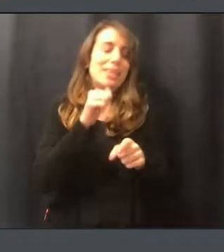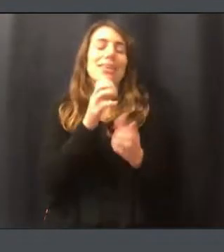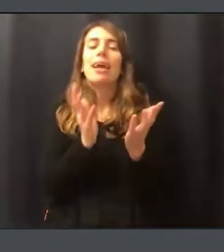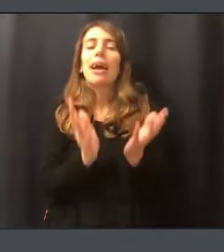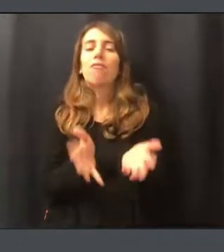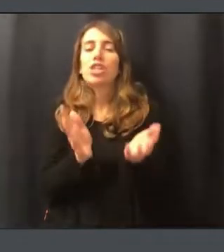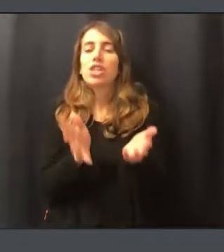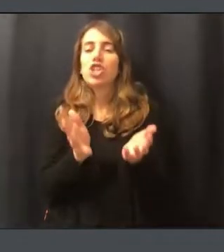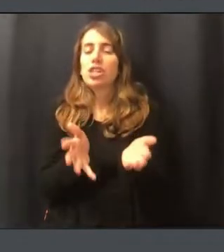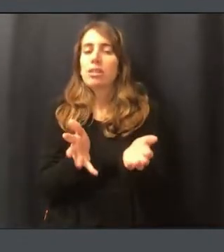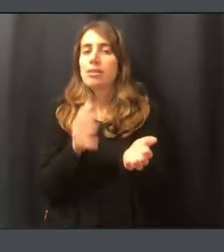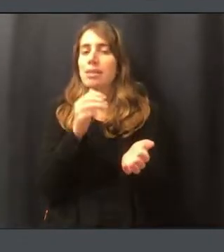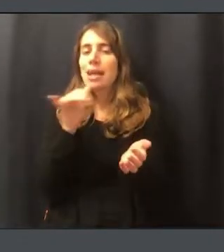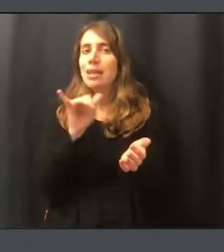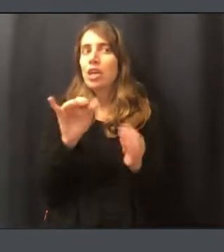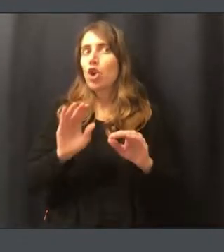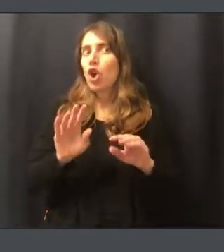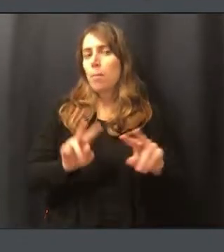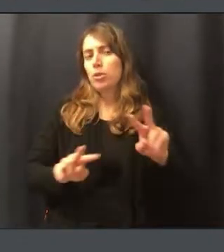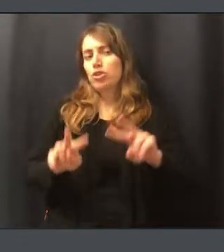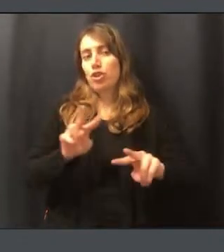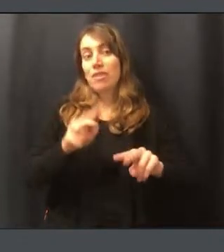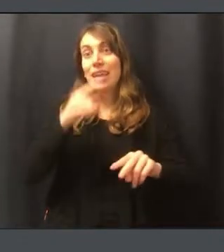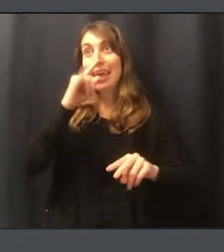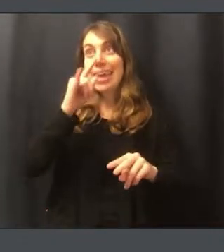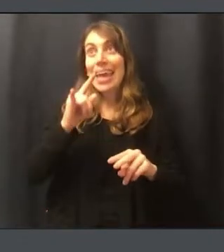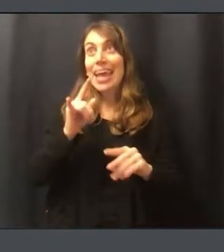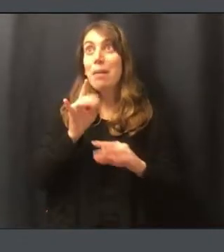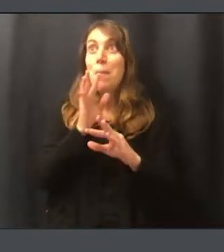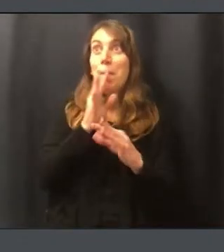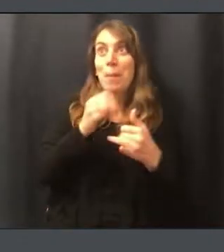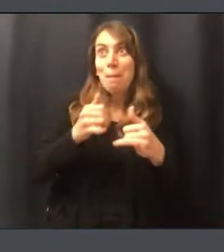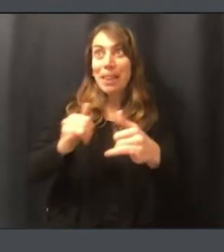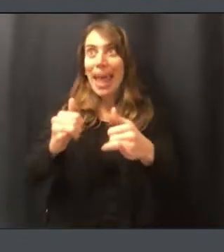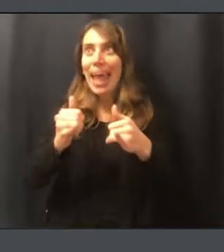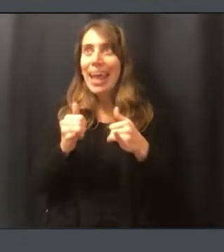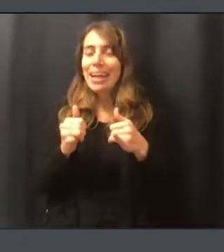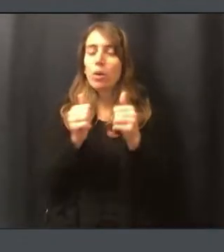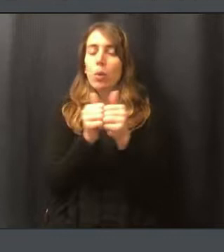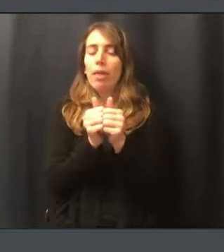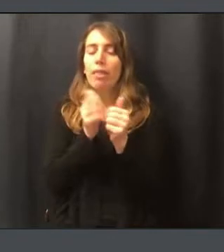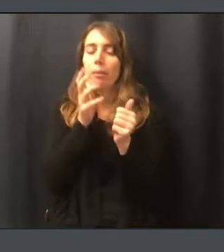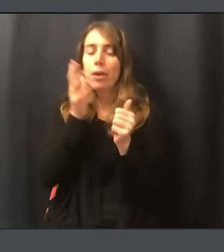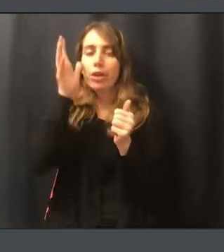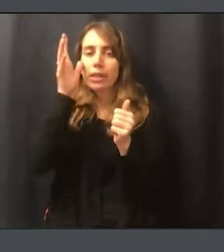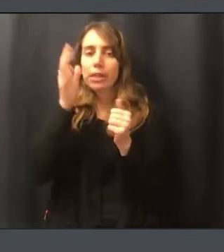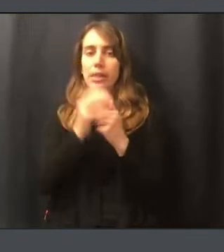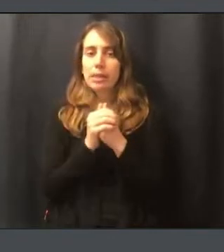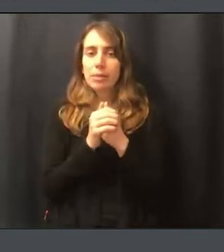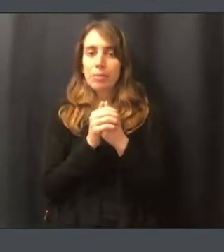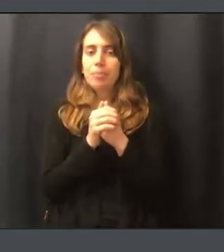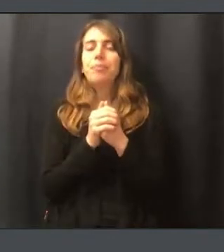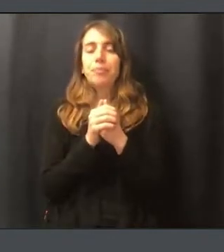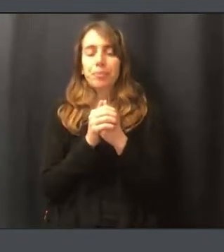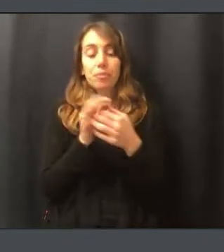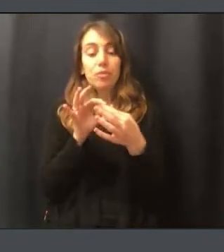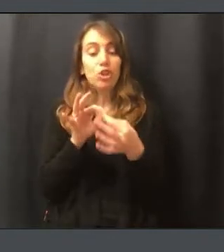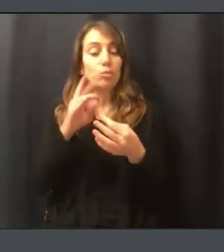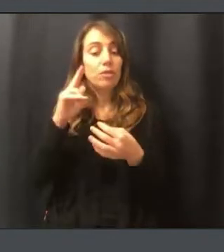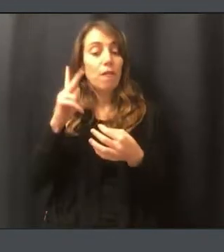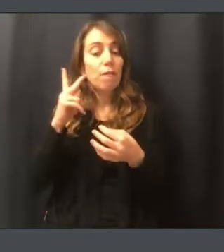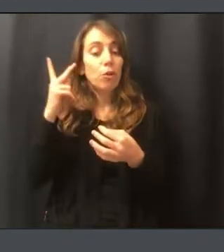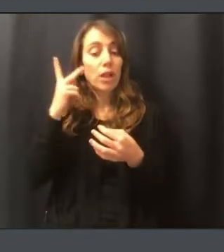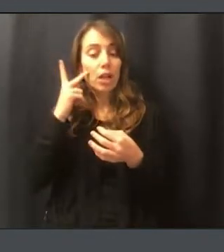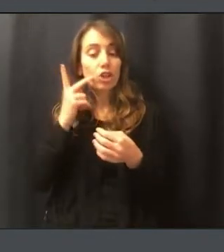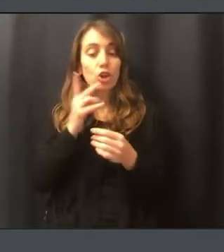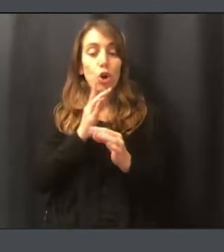you're observing a child playing with her parents or other kids, right? And yeah, I mean, I think, in terms of phonological production, I don't know